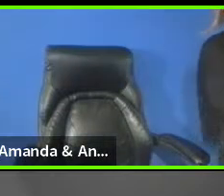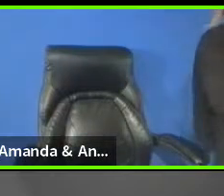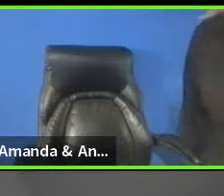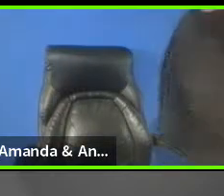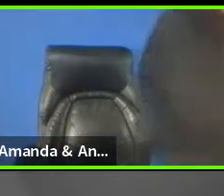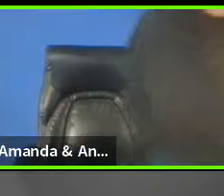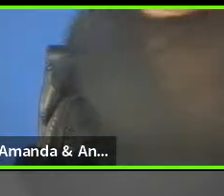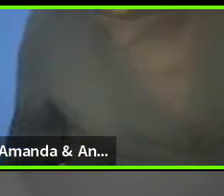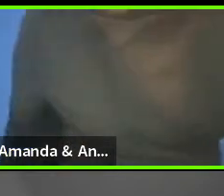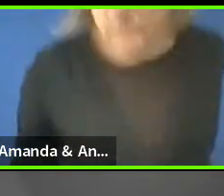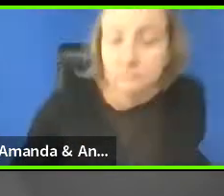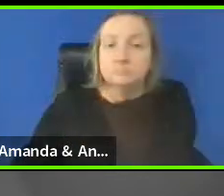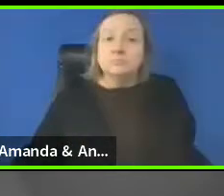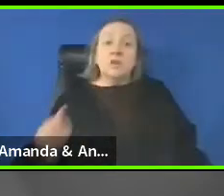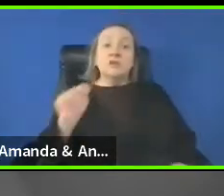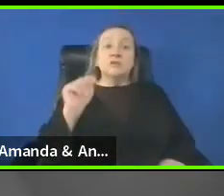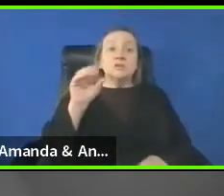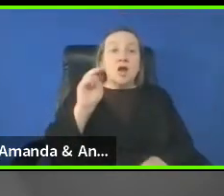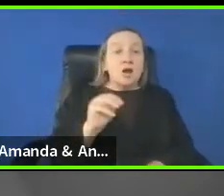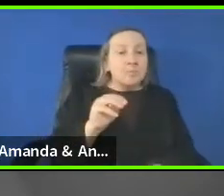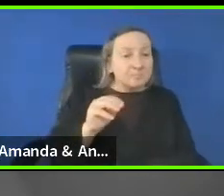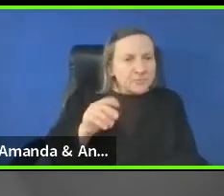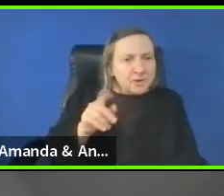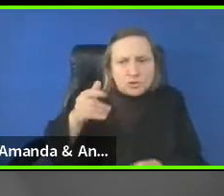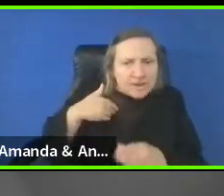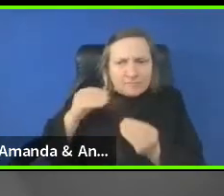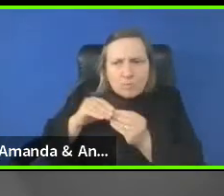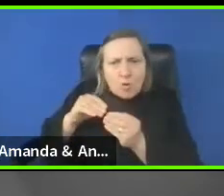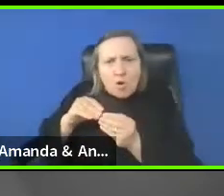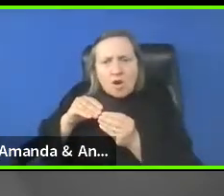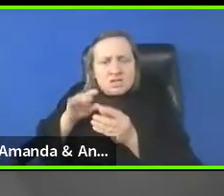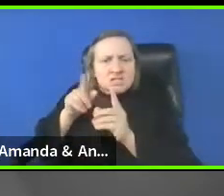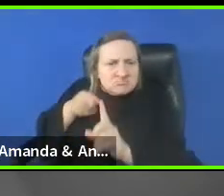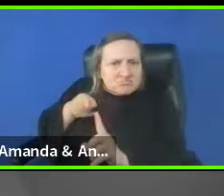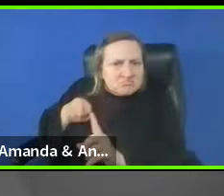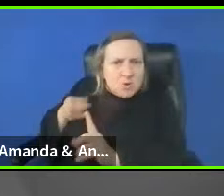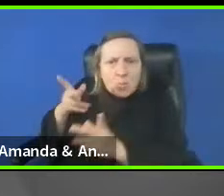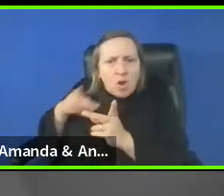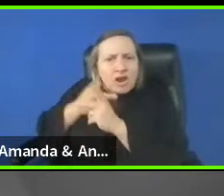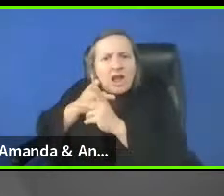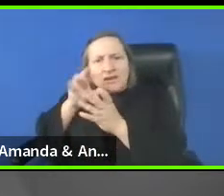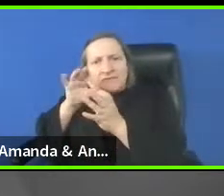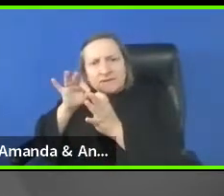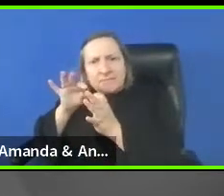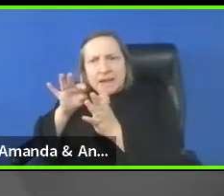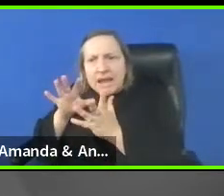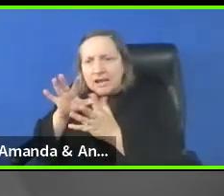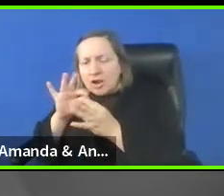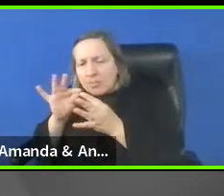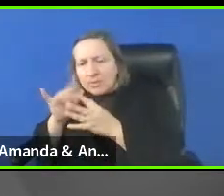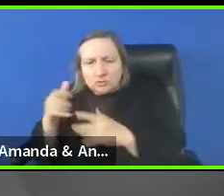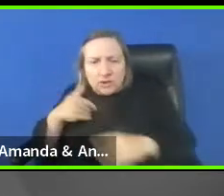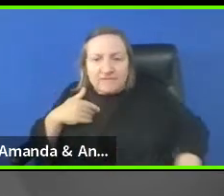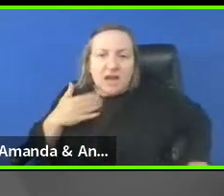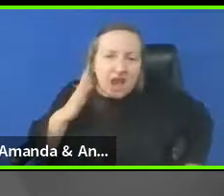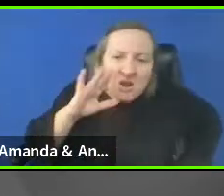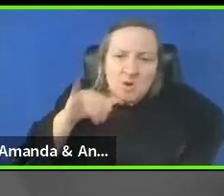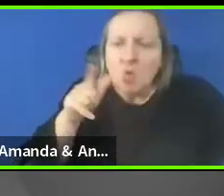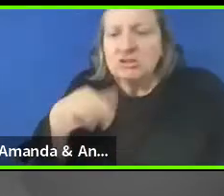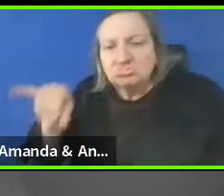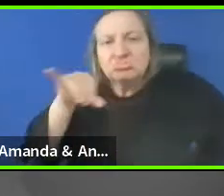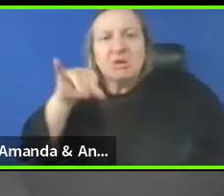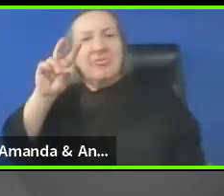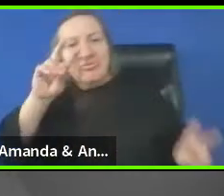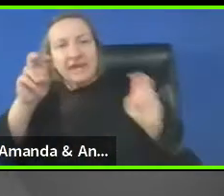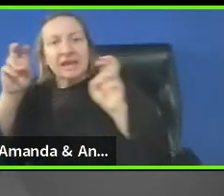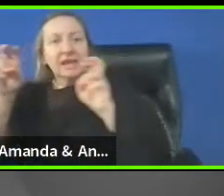you have like harder statistics on the kinds of feedback comments you got? I know you've got sort of common themes, but that